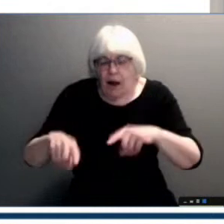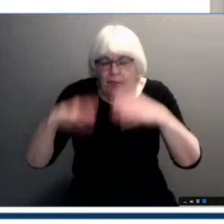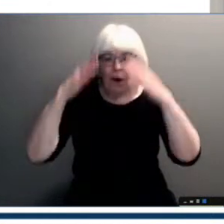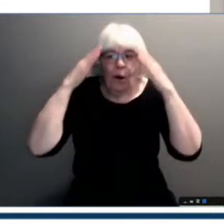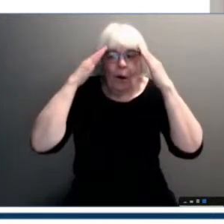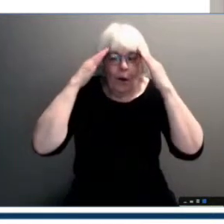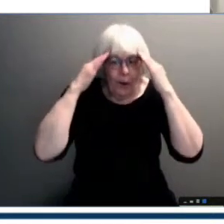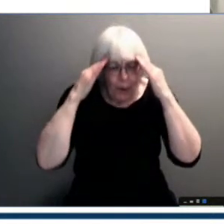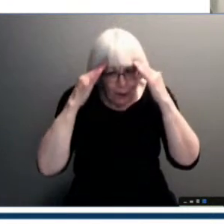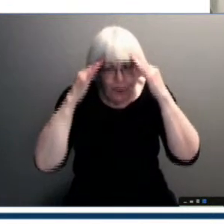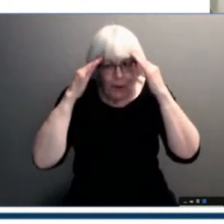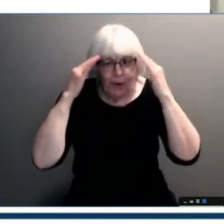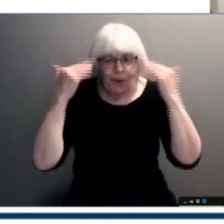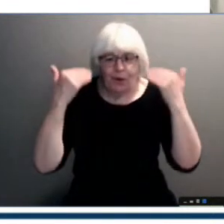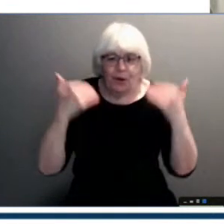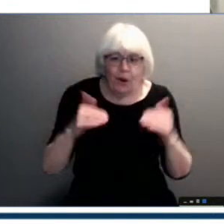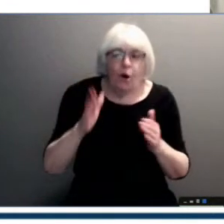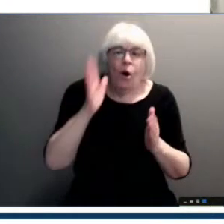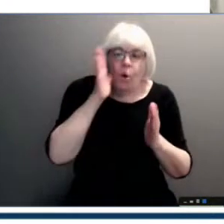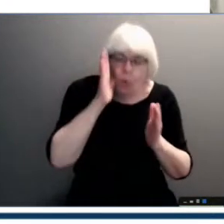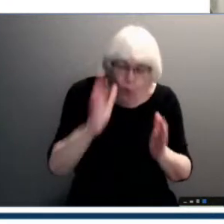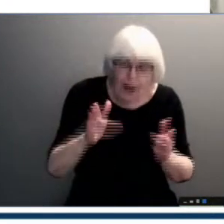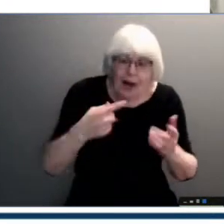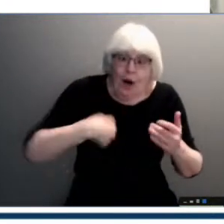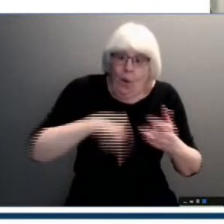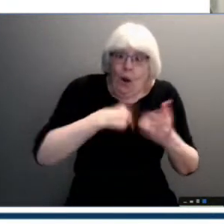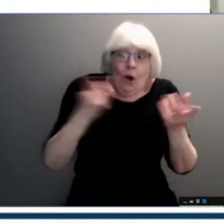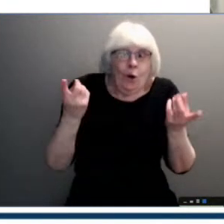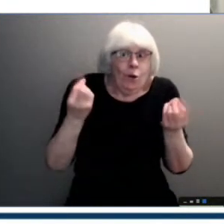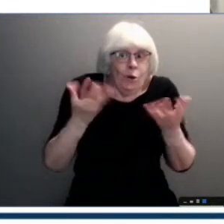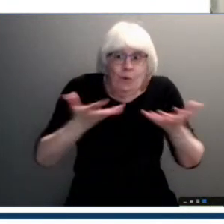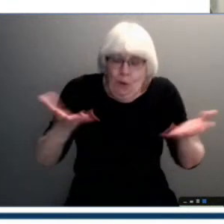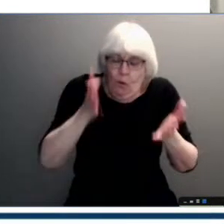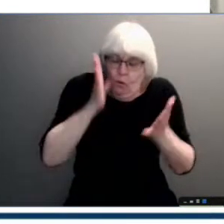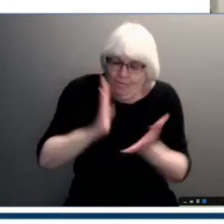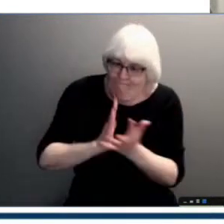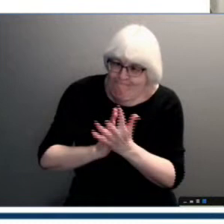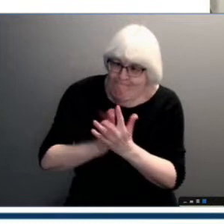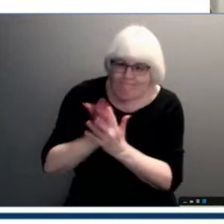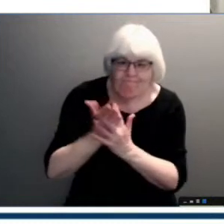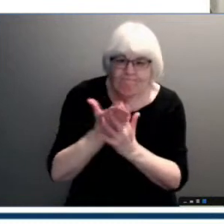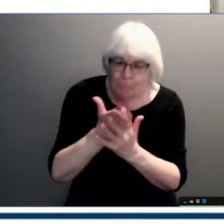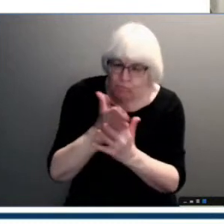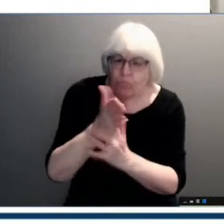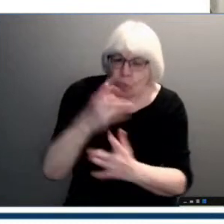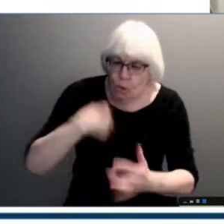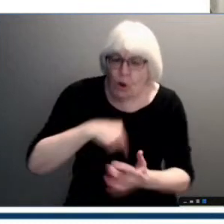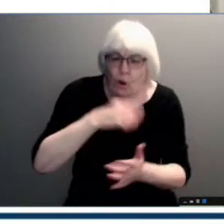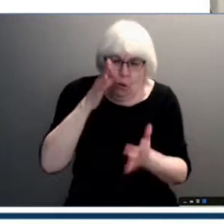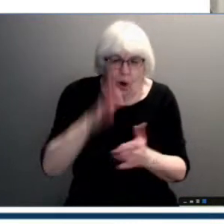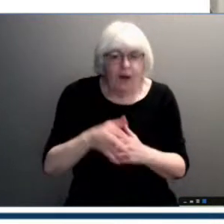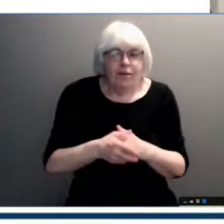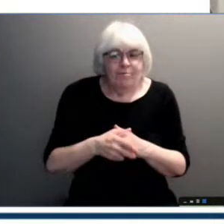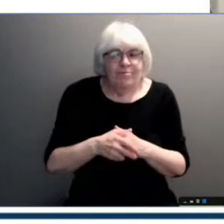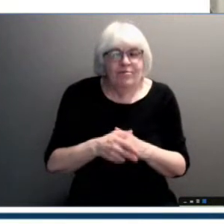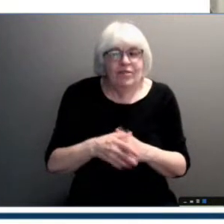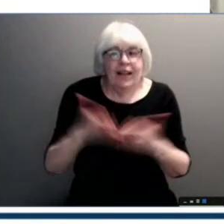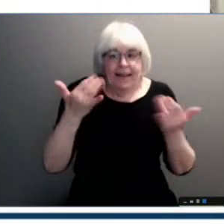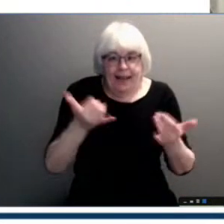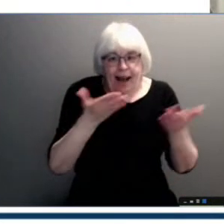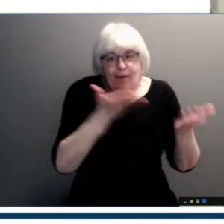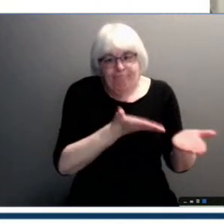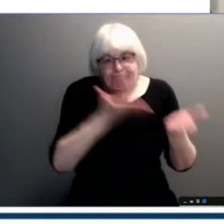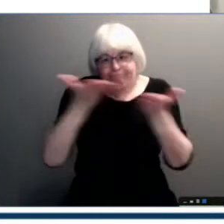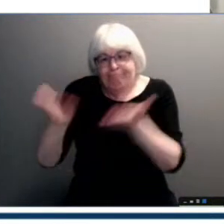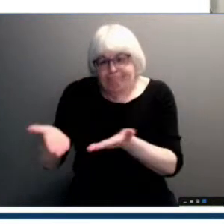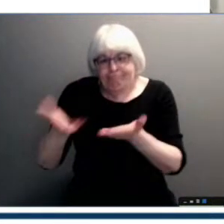Dr. Strang, over to you. Thank you, Premier, and good afternoon, everybody. At this joyous time of the year, I wish